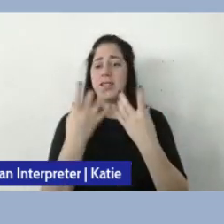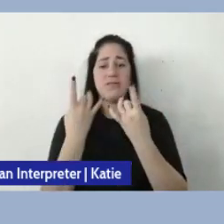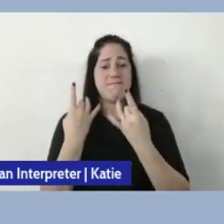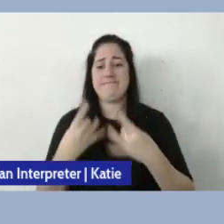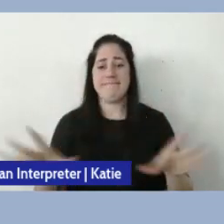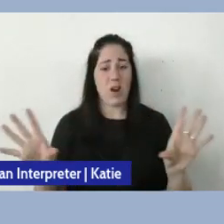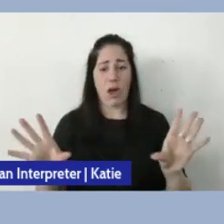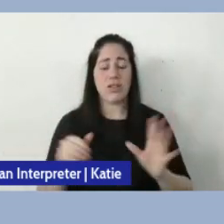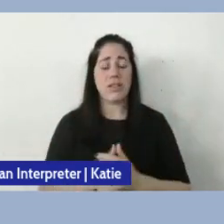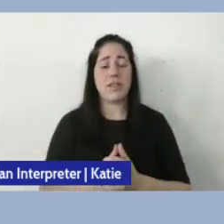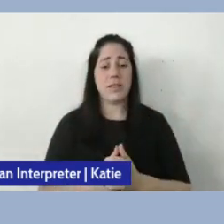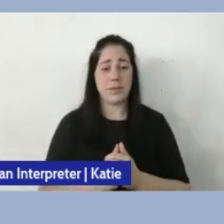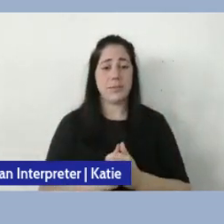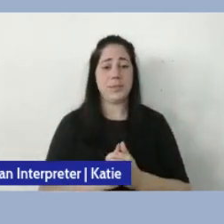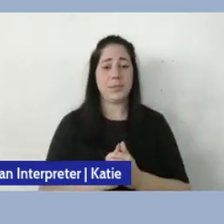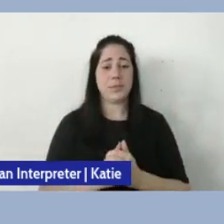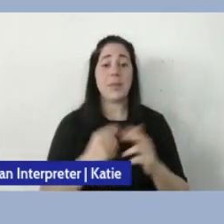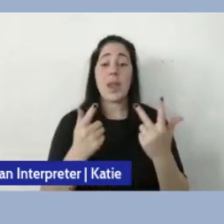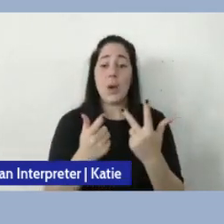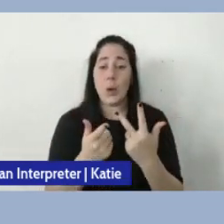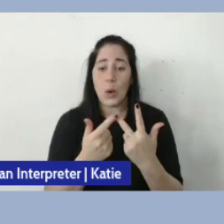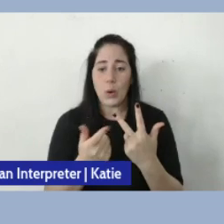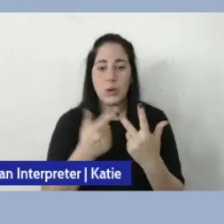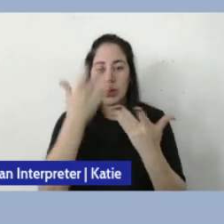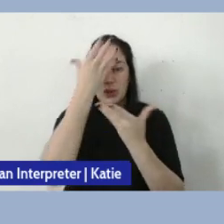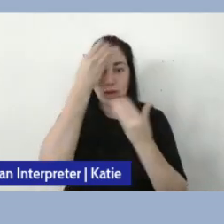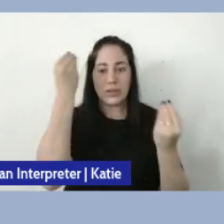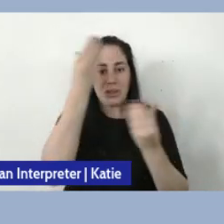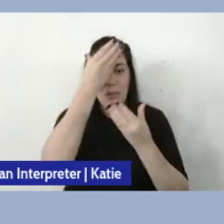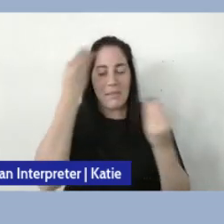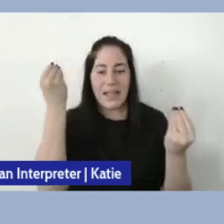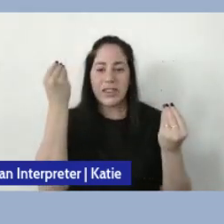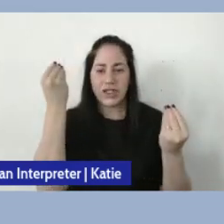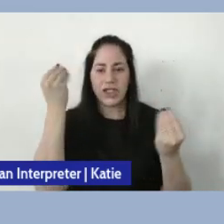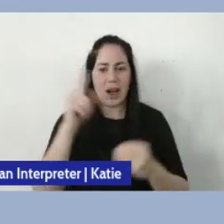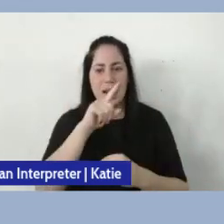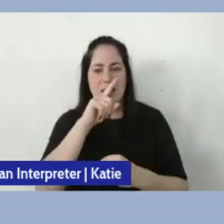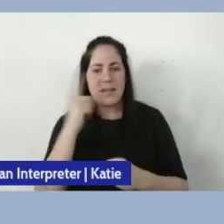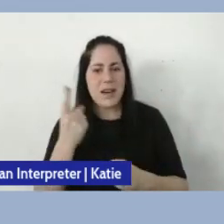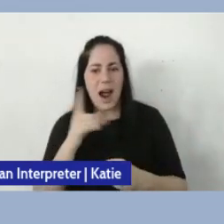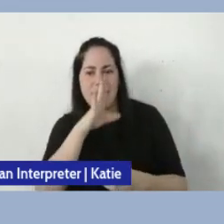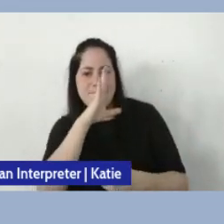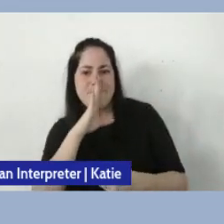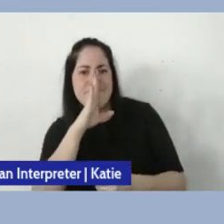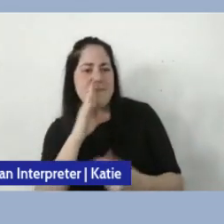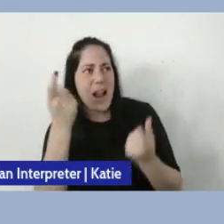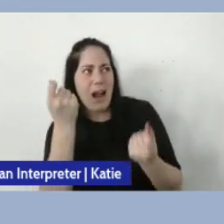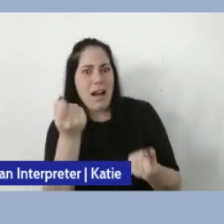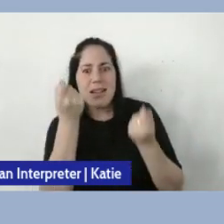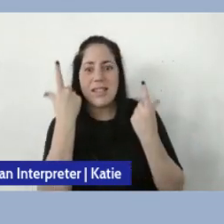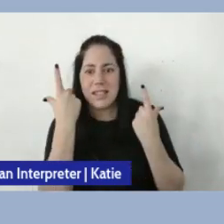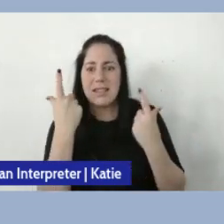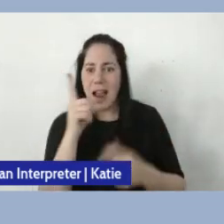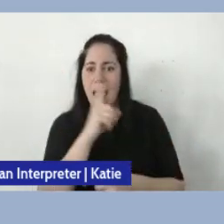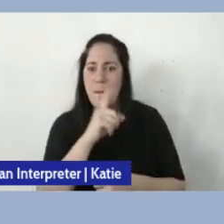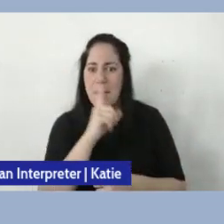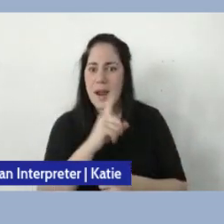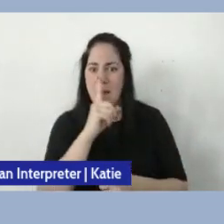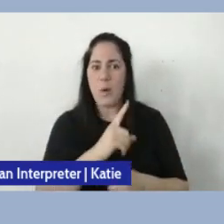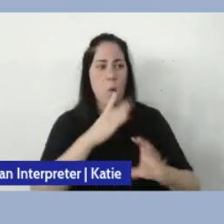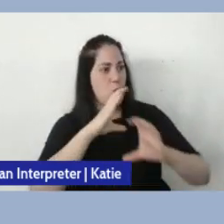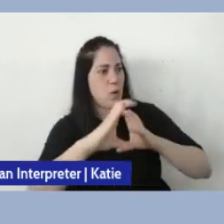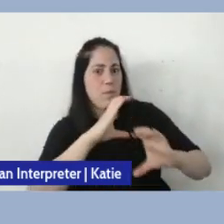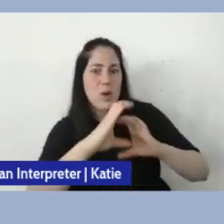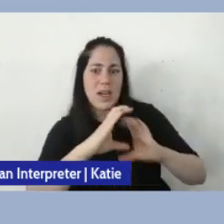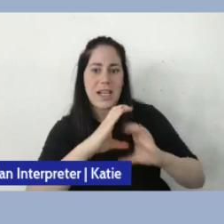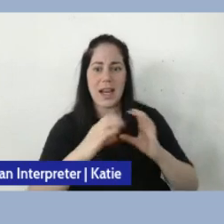understand others' speech. It's usually mild in the early stages of dementia, but as it advances, verbal abilities